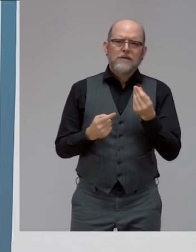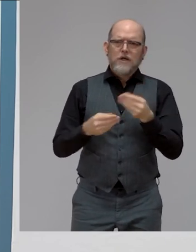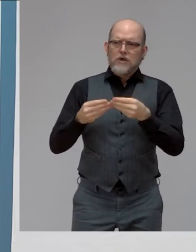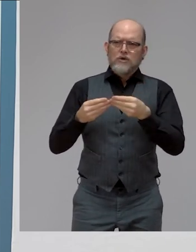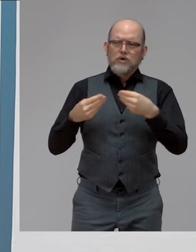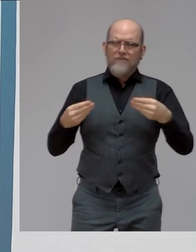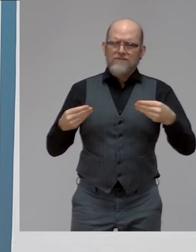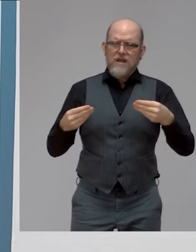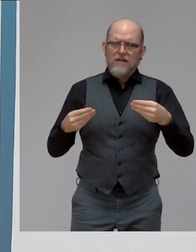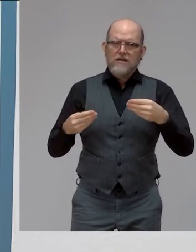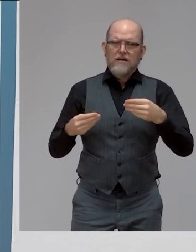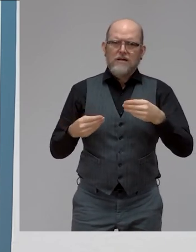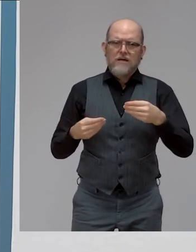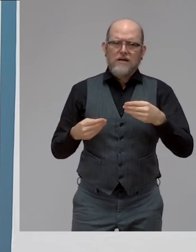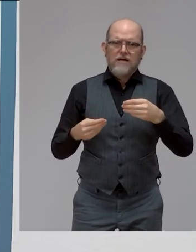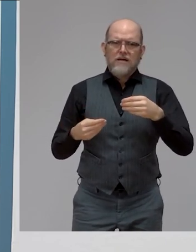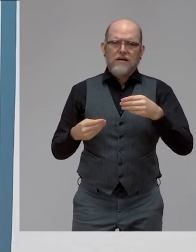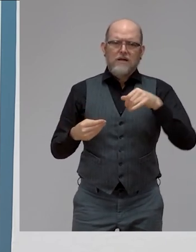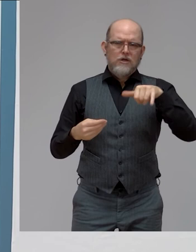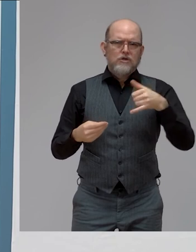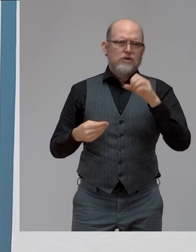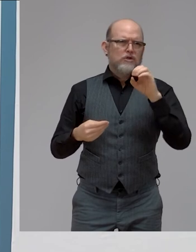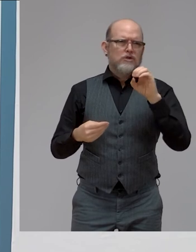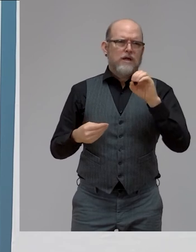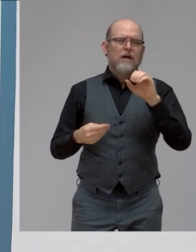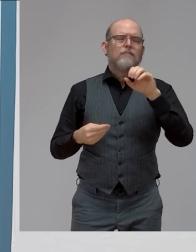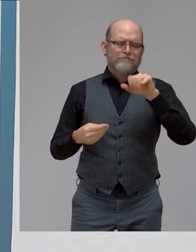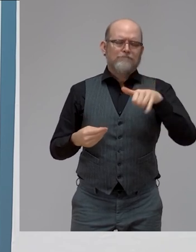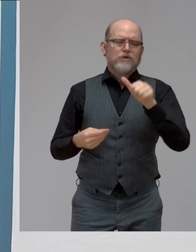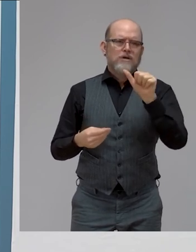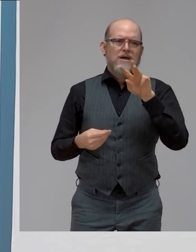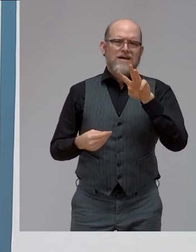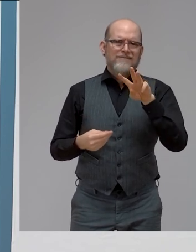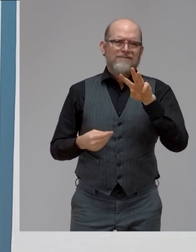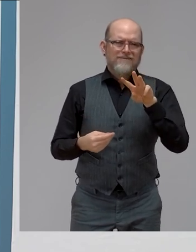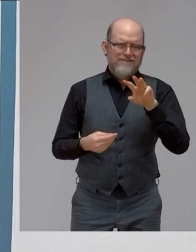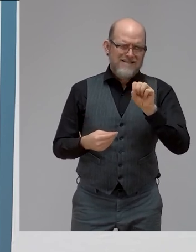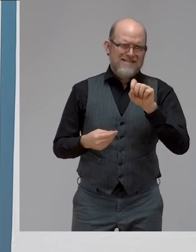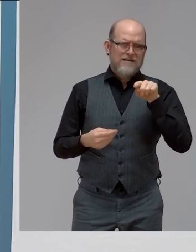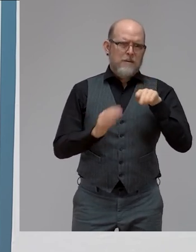This software connects my laptop to my braille display via Bluetooth.